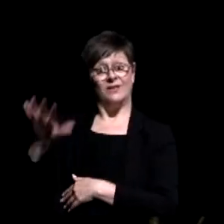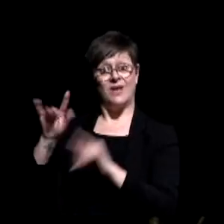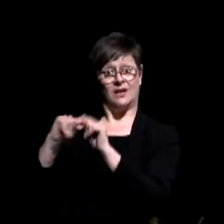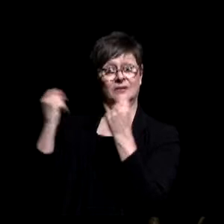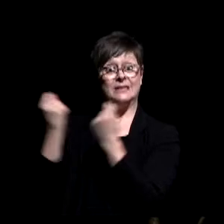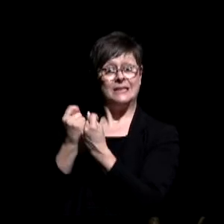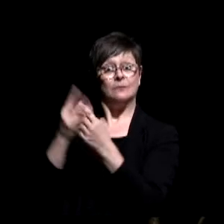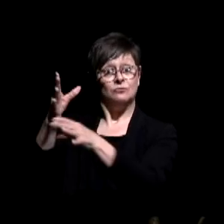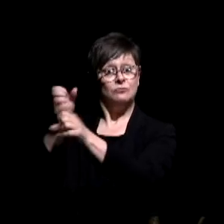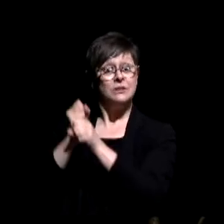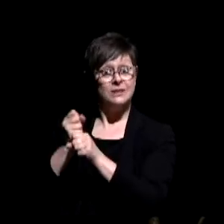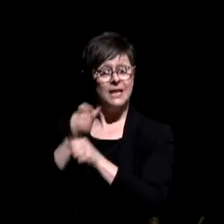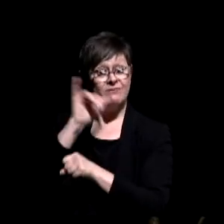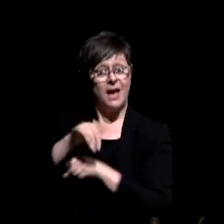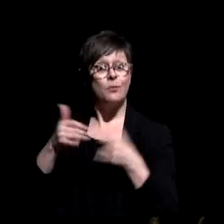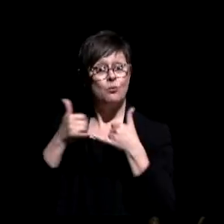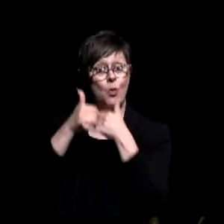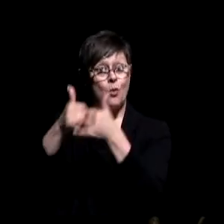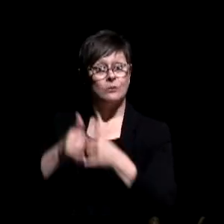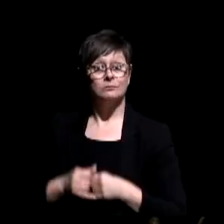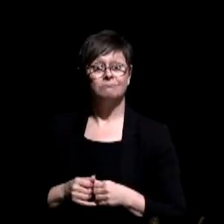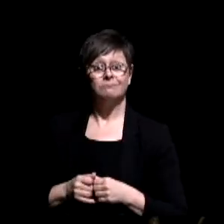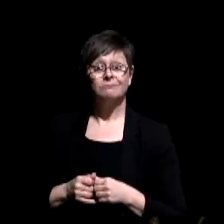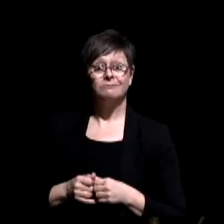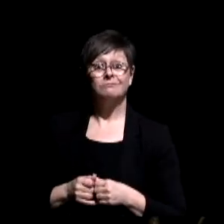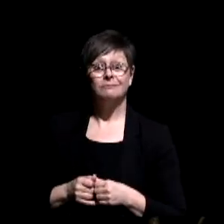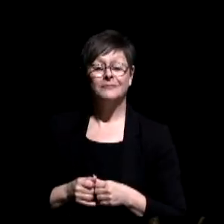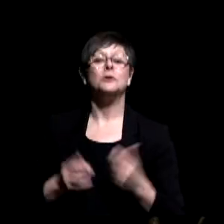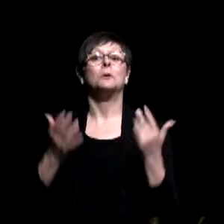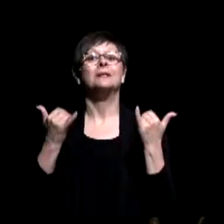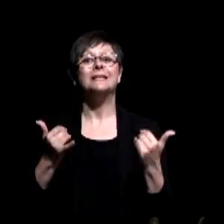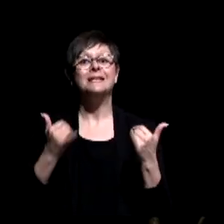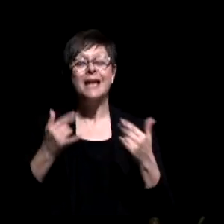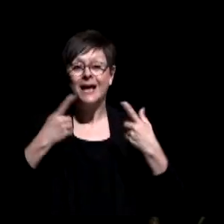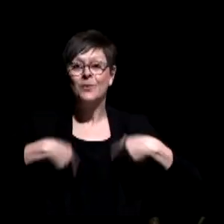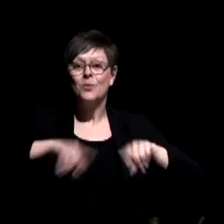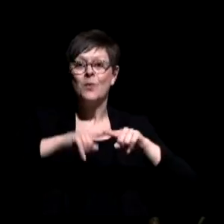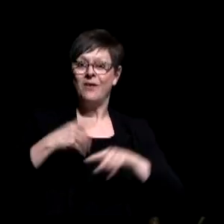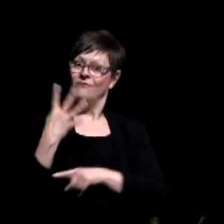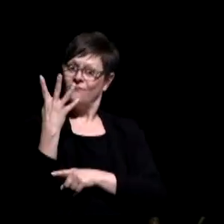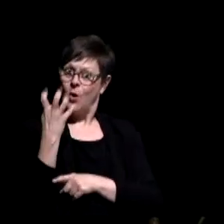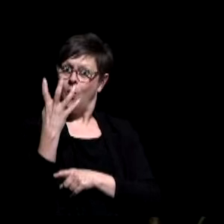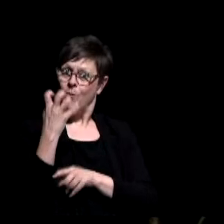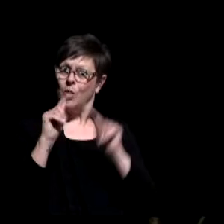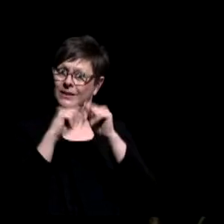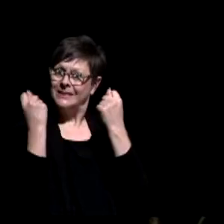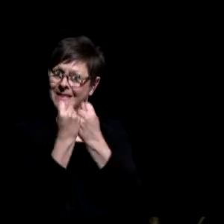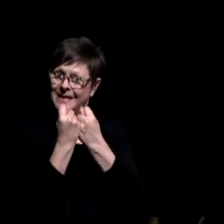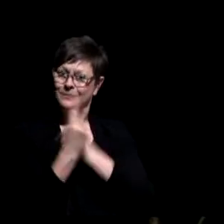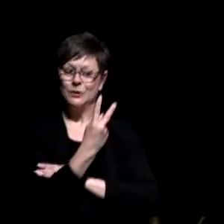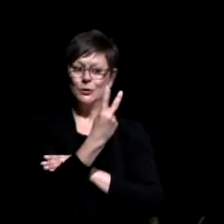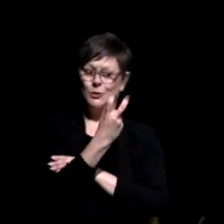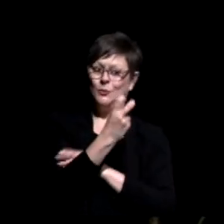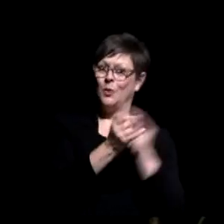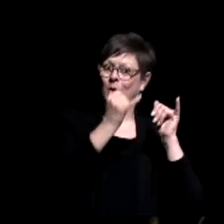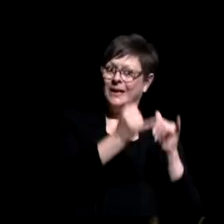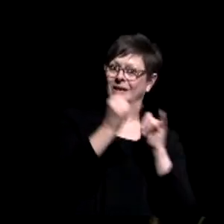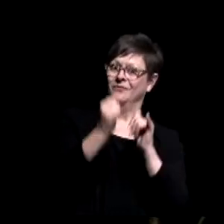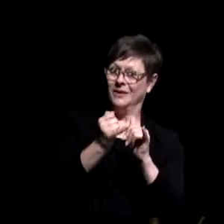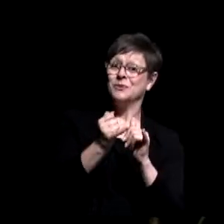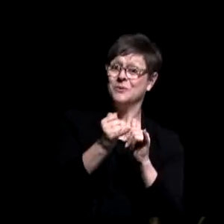teams have received this honor. So today we're recognizing 4 additional teams and 2 more individual